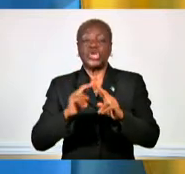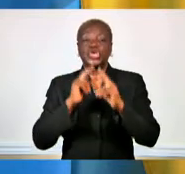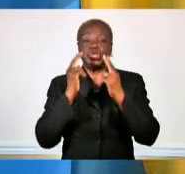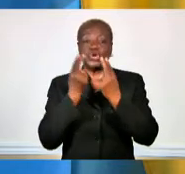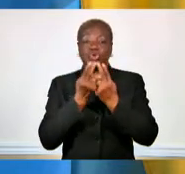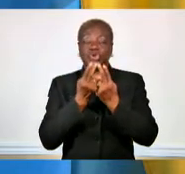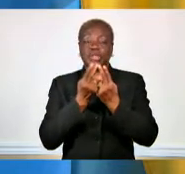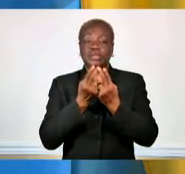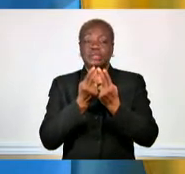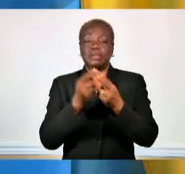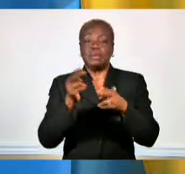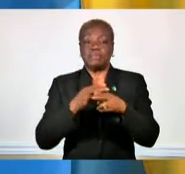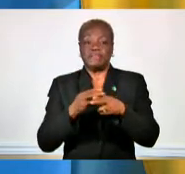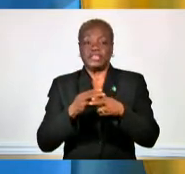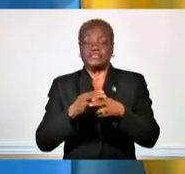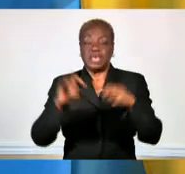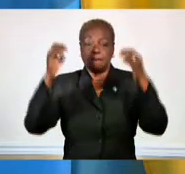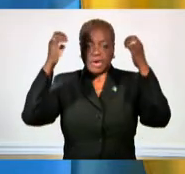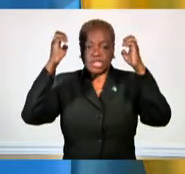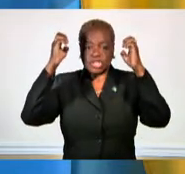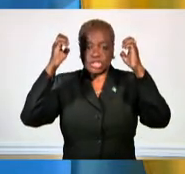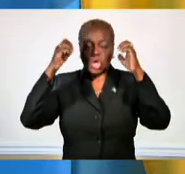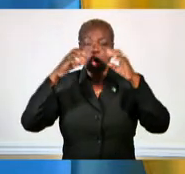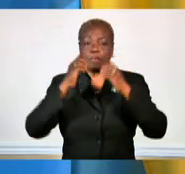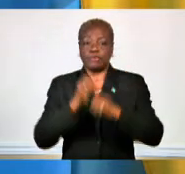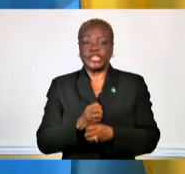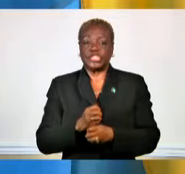the Emergency Operations Center.